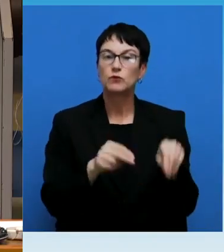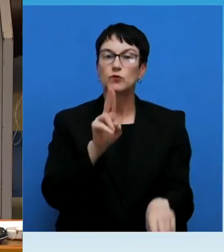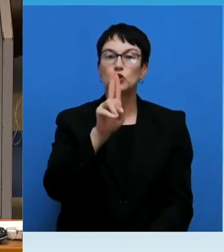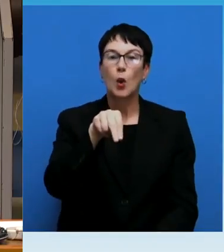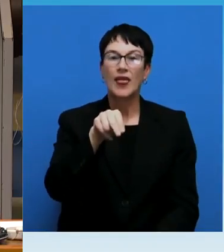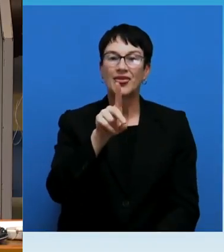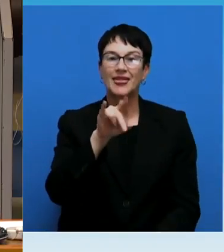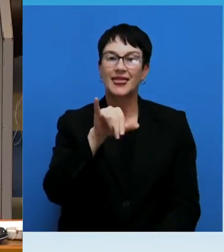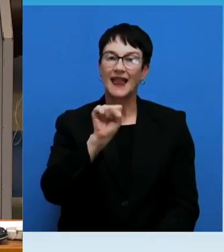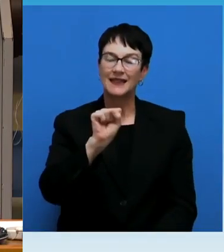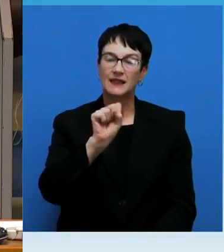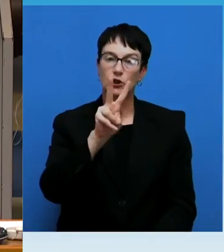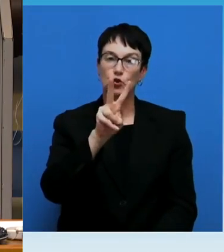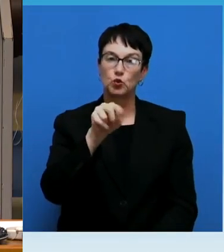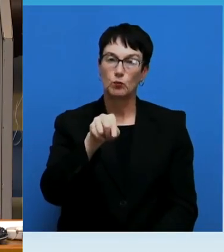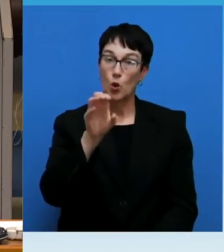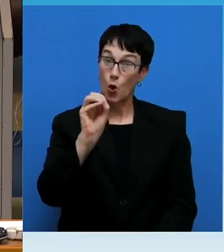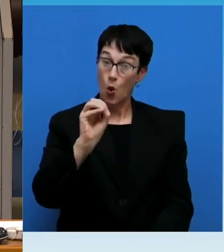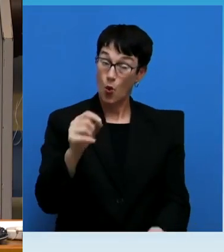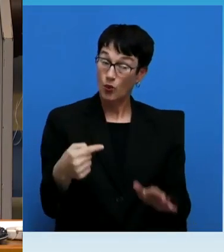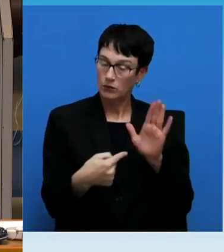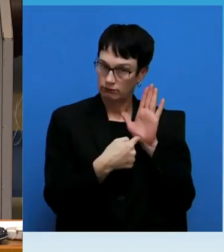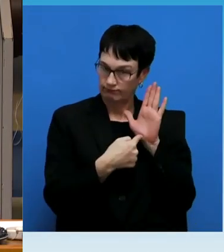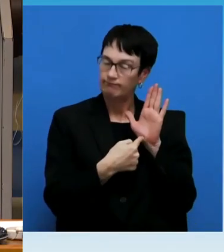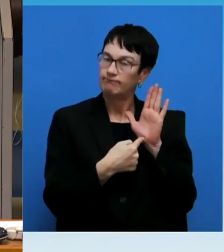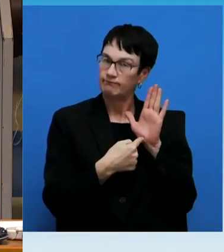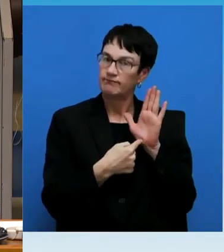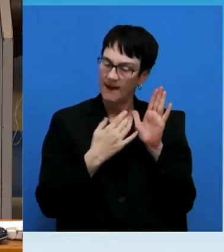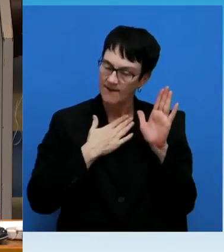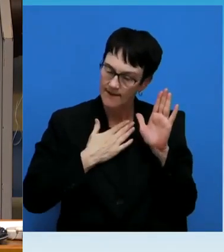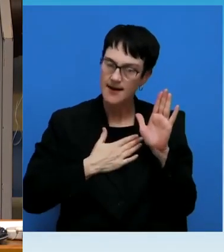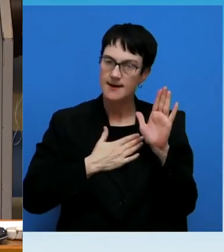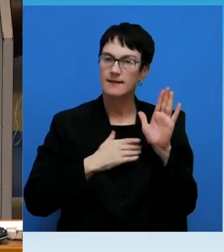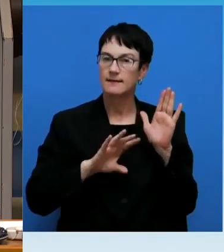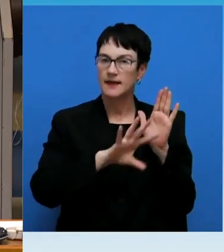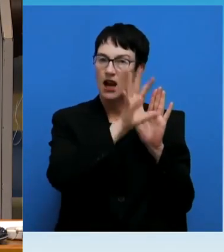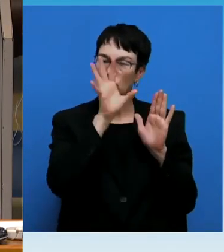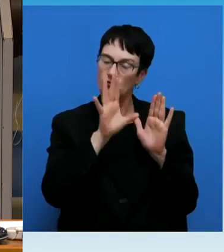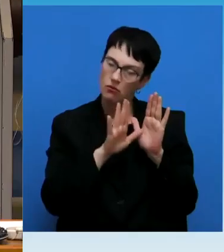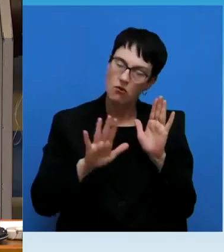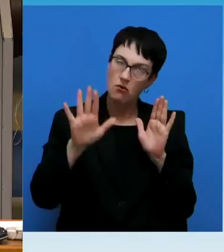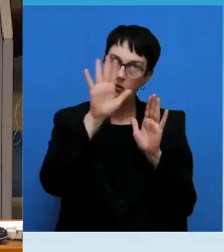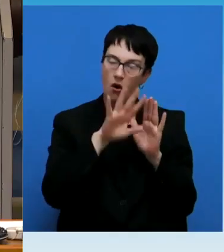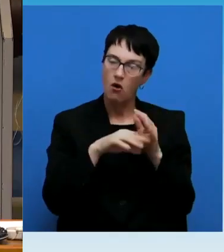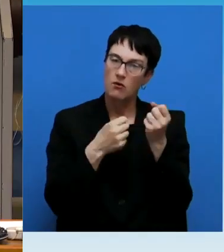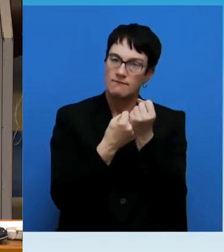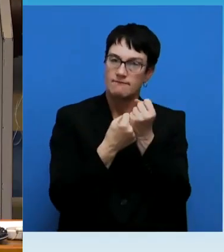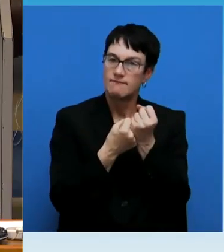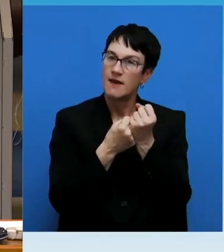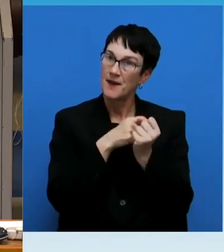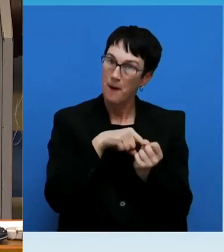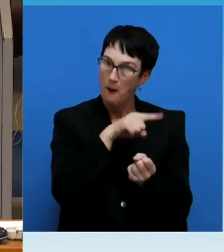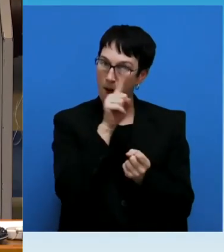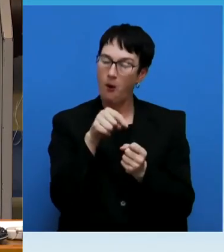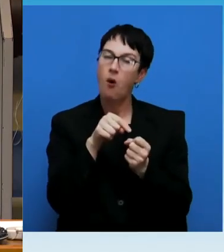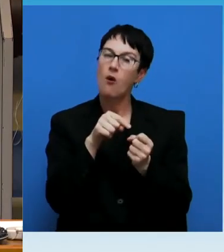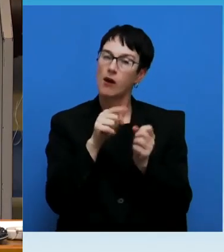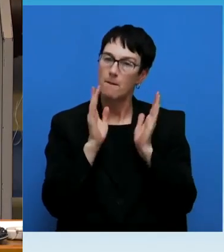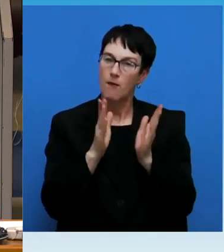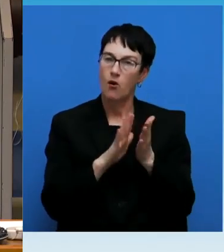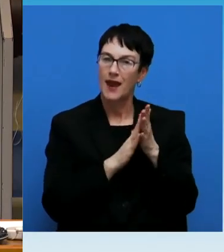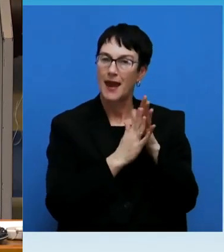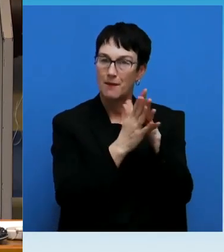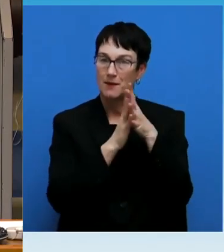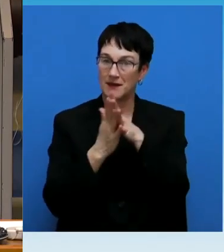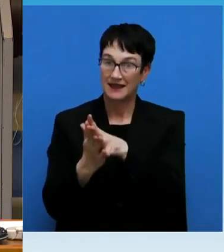transformative change at the country level. Only by integrating disability inclusion in the SDGs can we truly leave